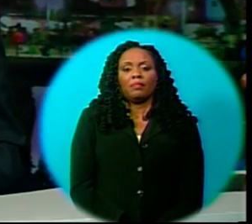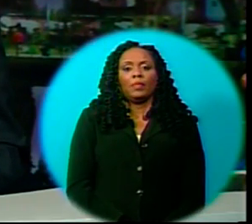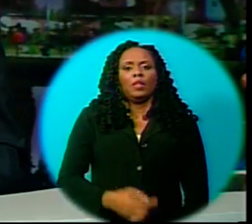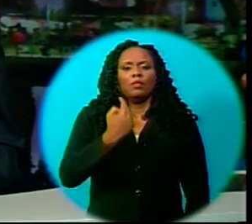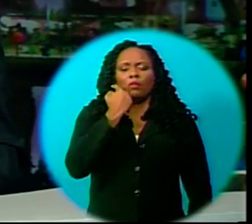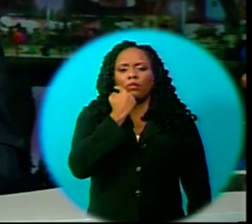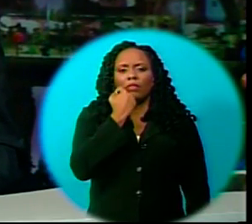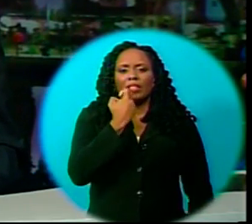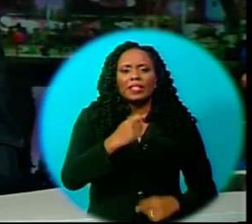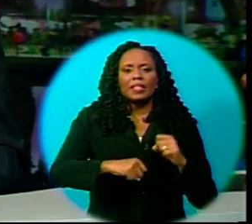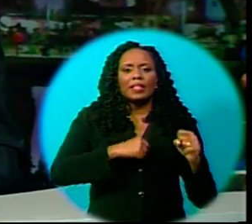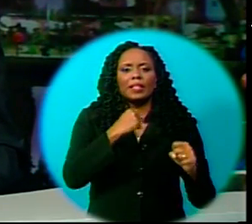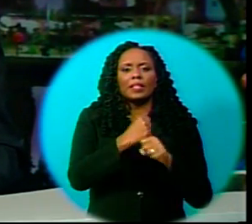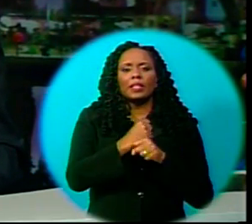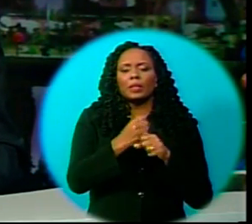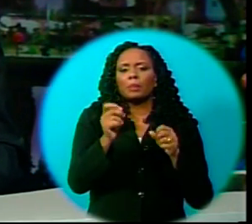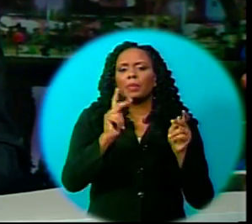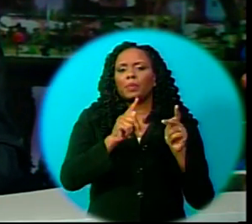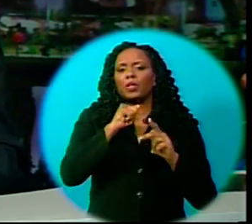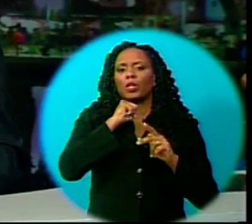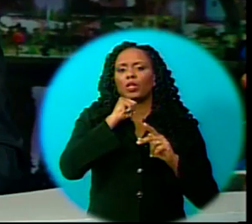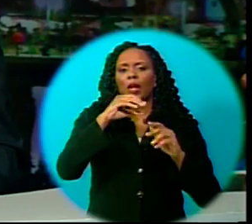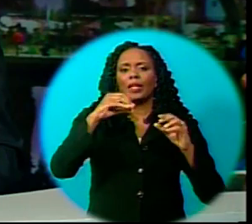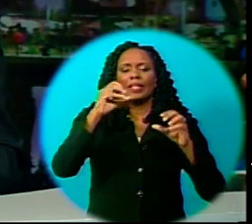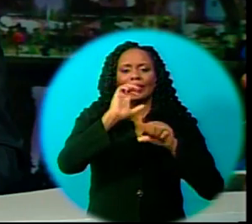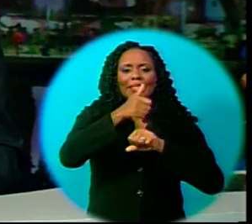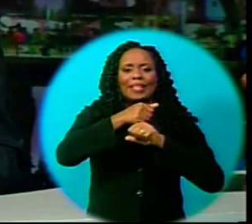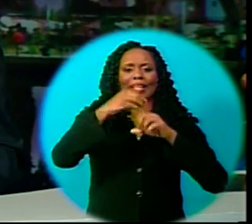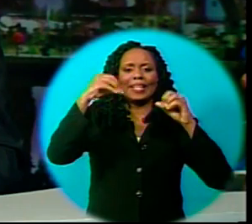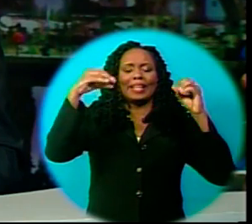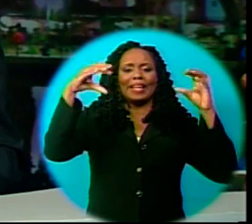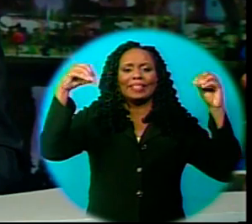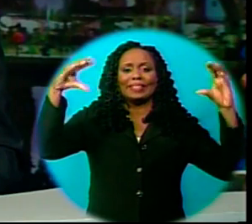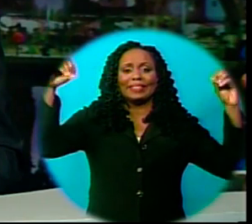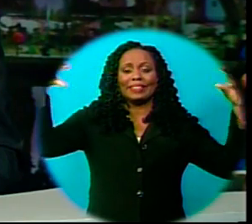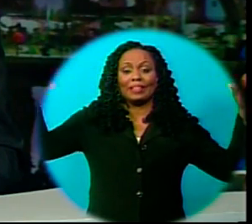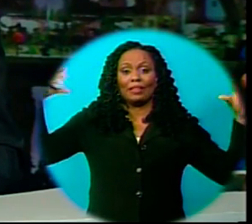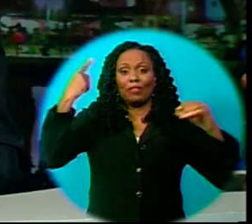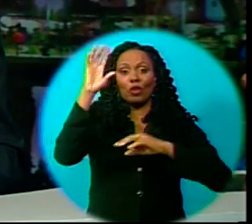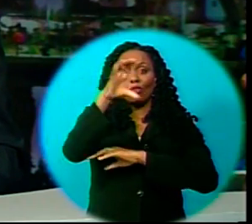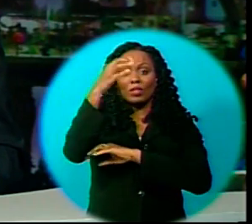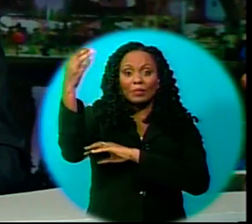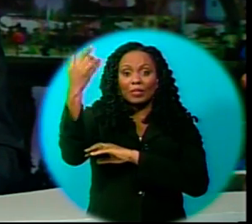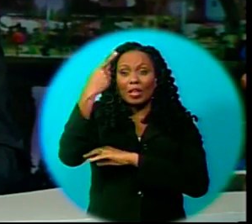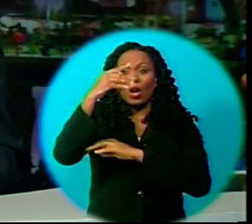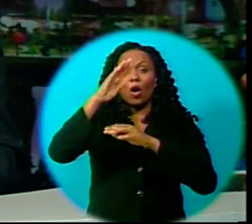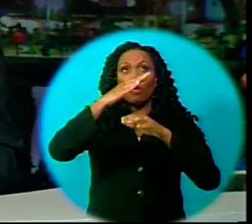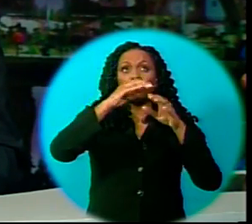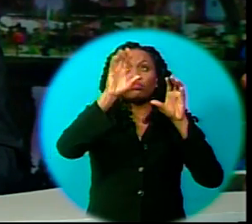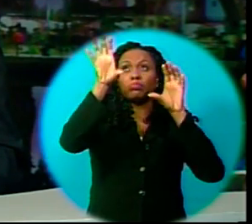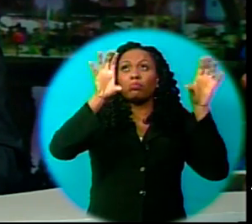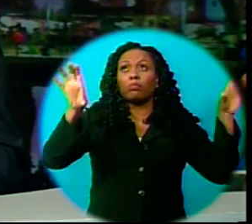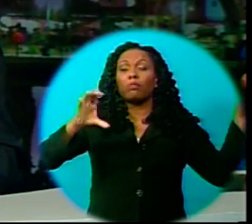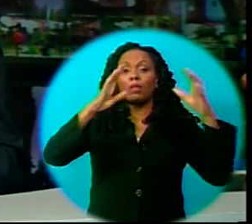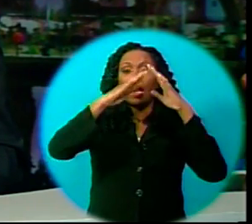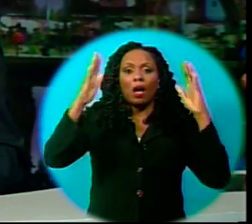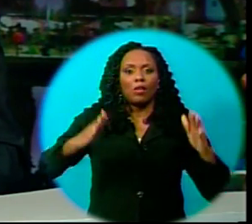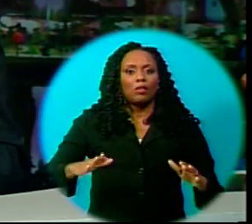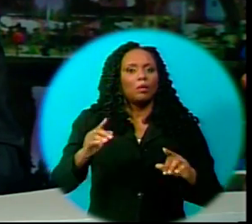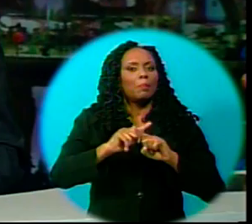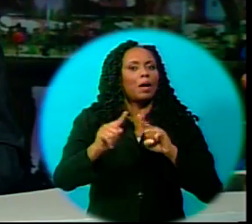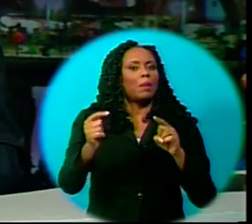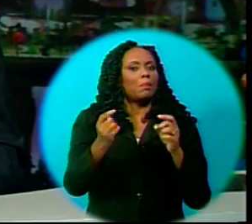many have been turned off from erecting lights at Christmas because of the economic recession. But as Sean Farrell reports now, there are